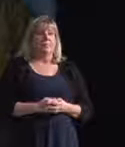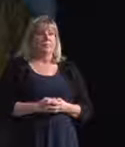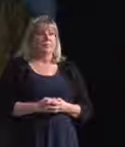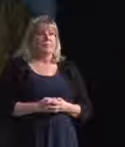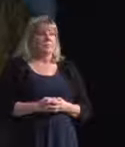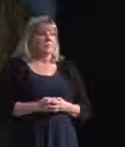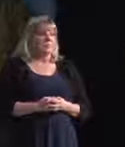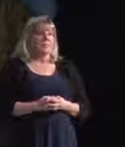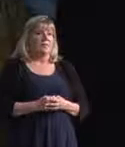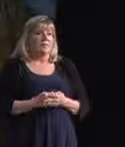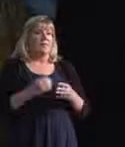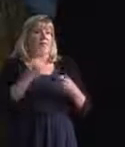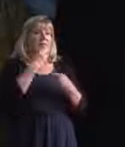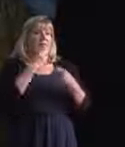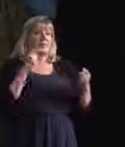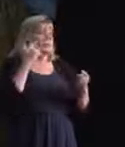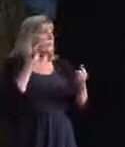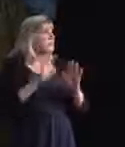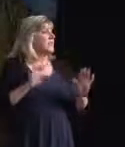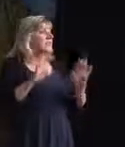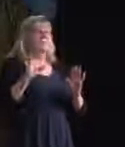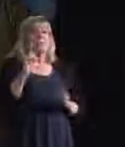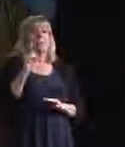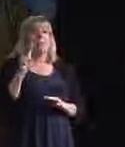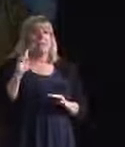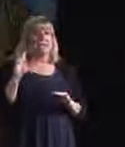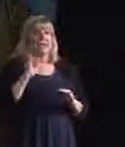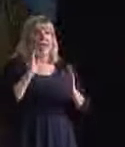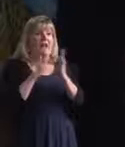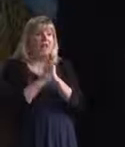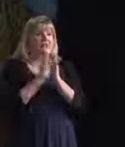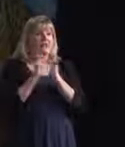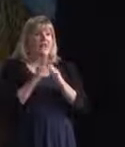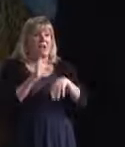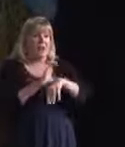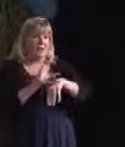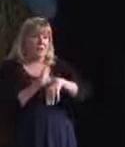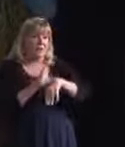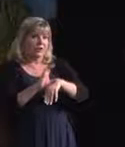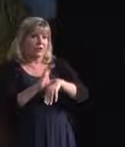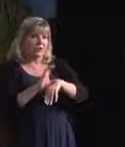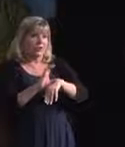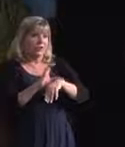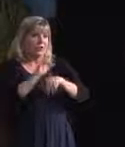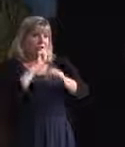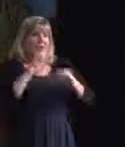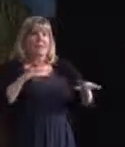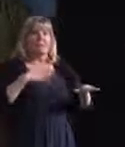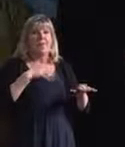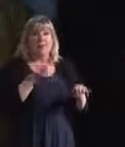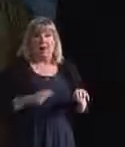During the announcements the Sunday before I left for Salt Lake, I asked the Latino congregation with whom I serve to bless my